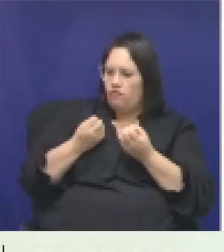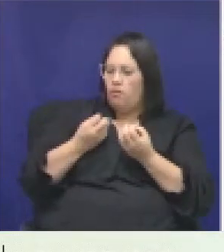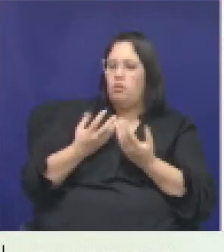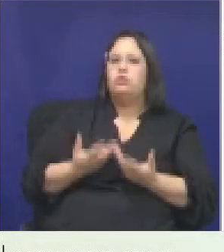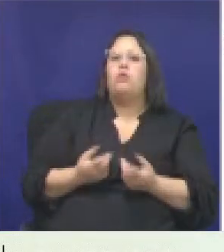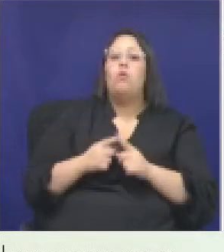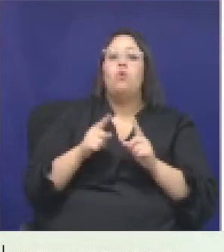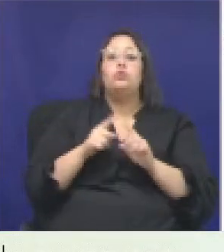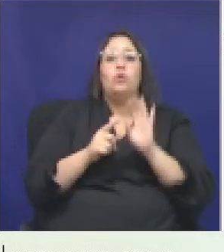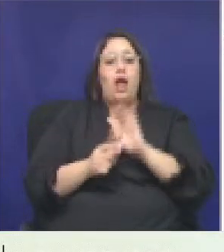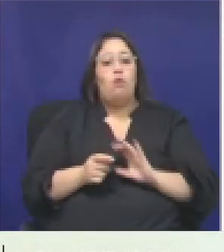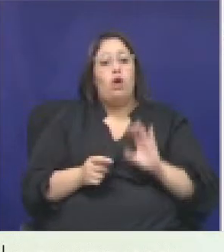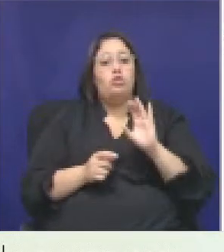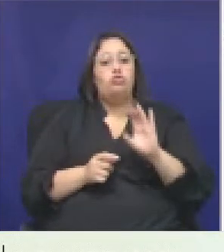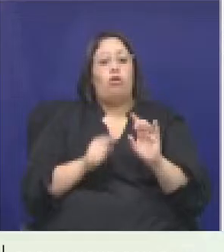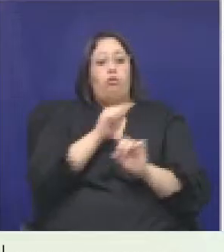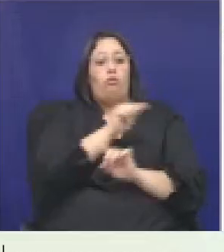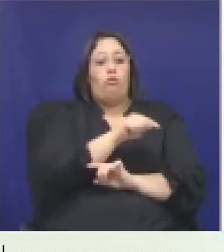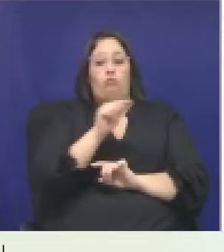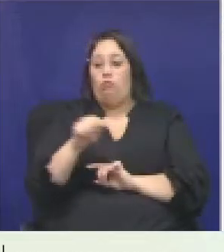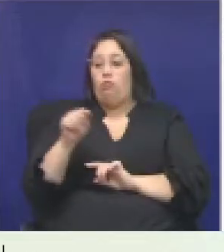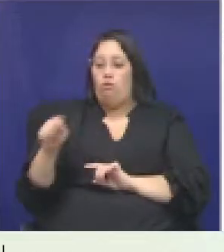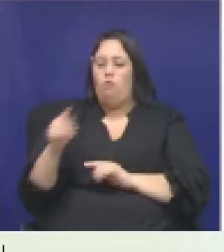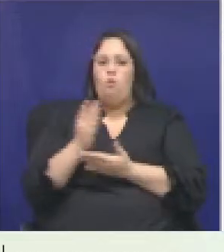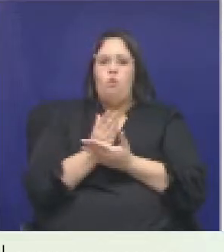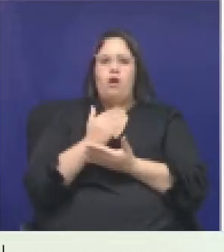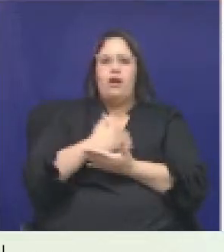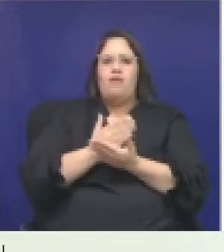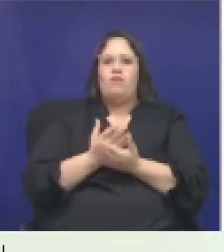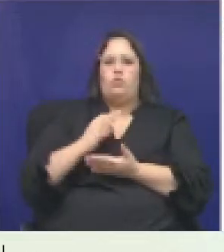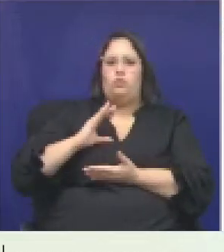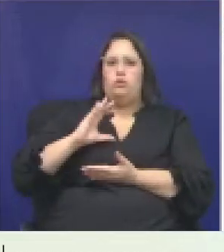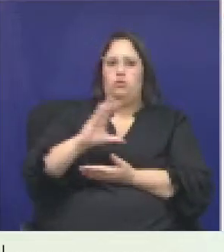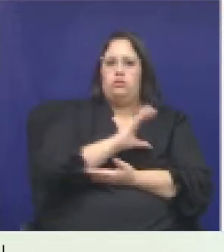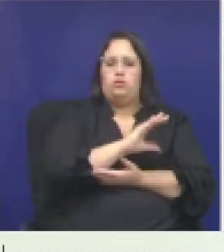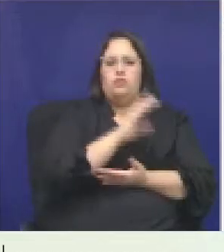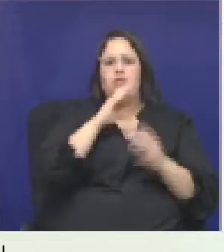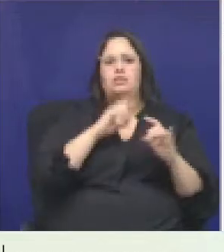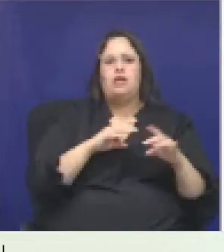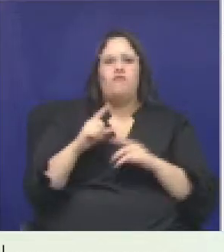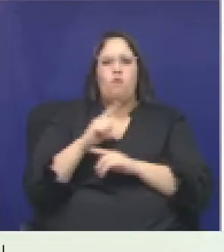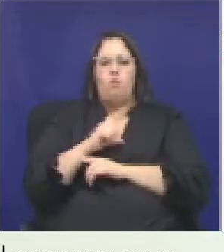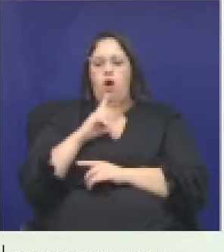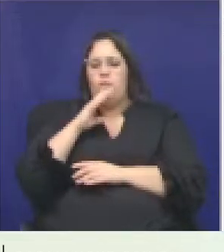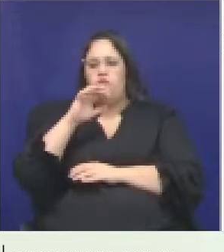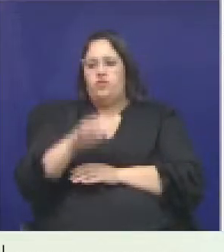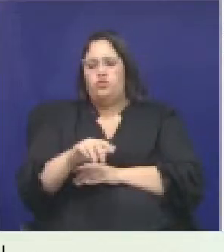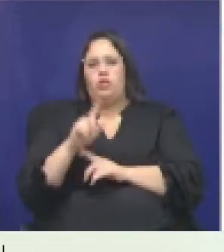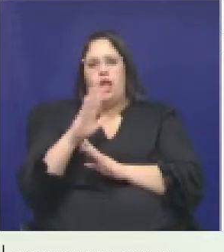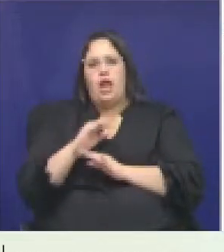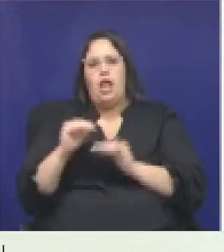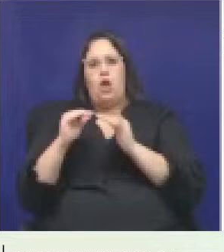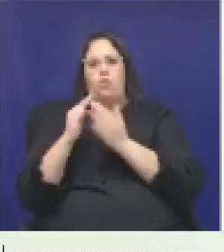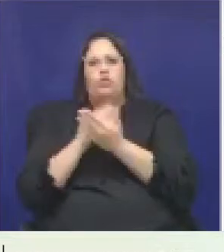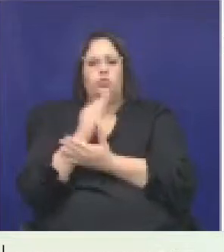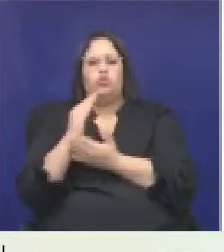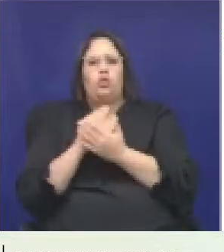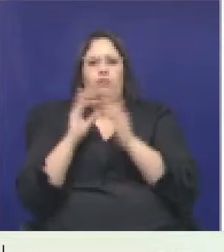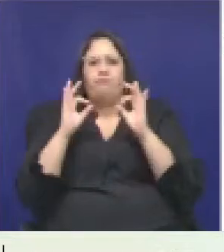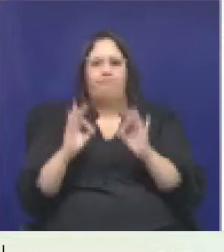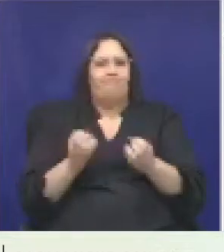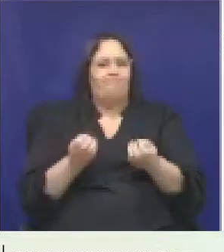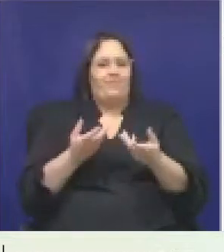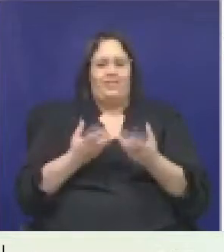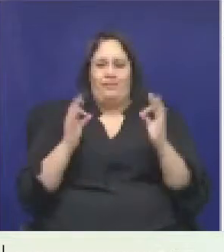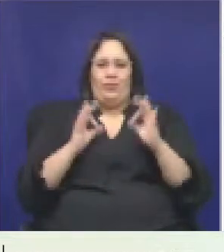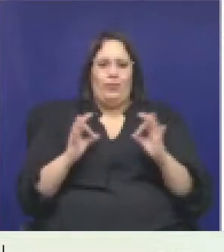from an appropriations point of view or a division of revenue point of view suffer in terms of the provincial and municipal equitable share. And the net outcome